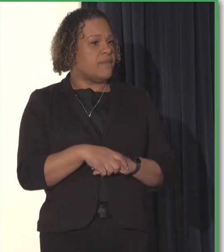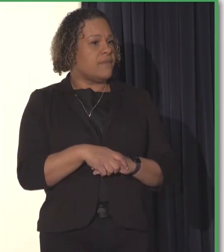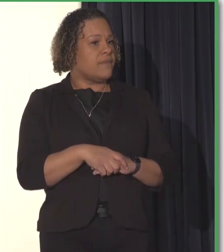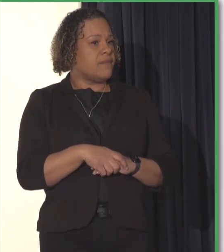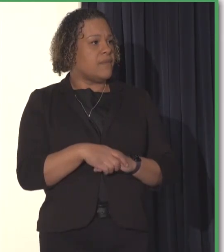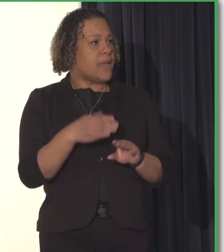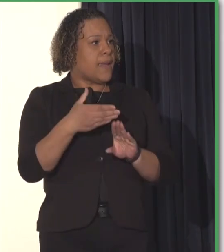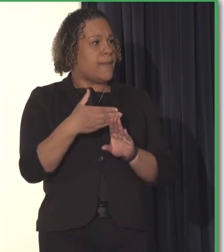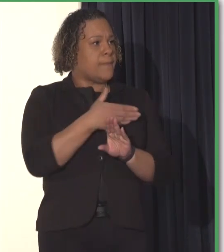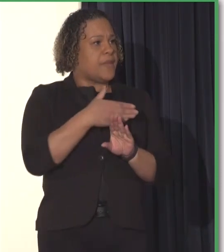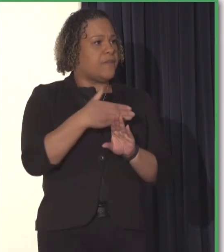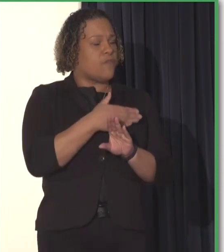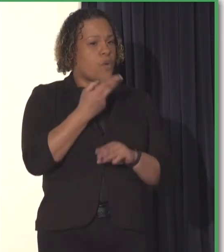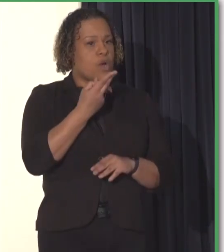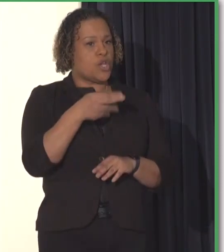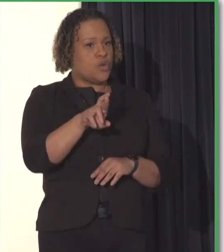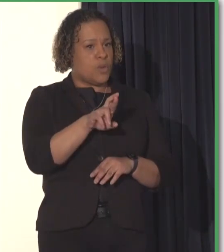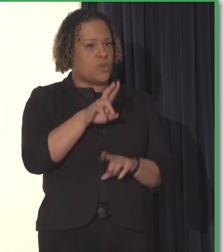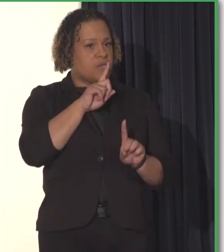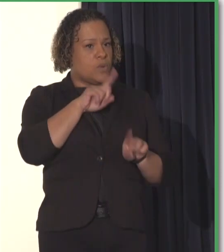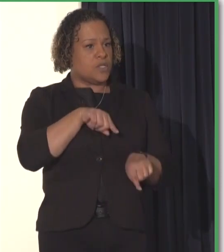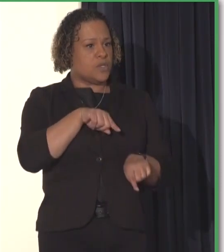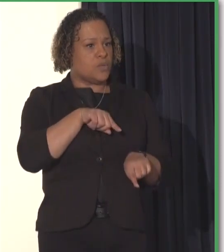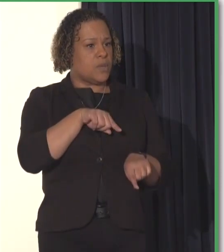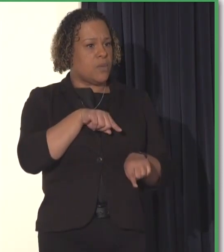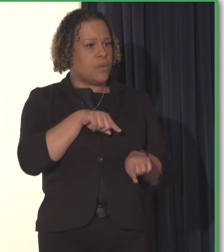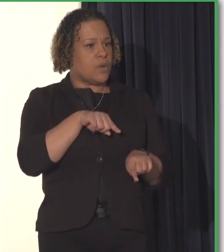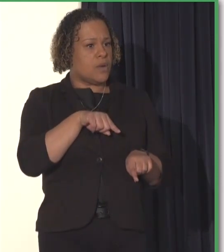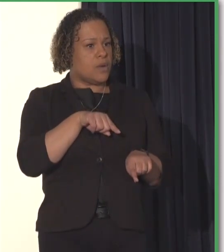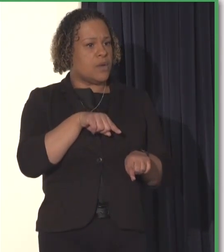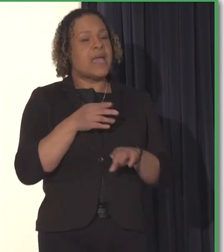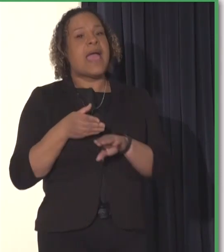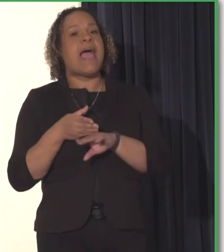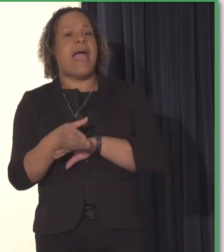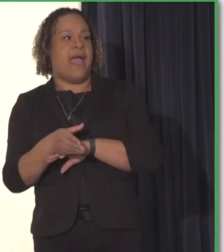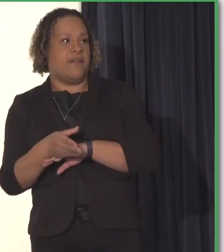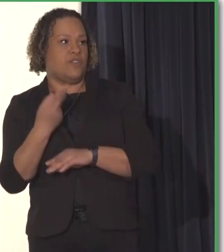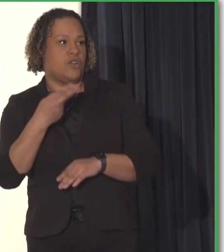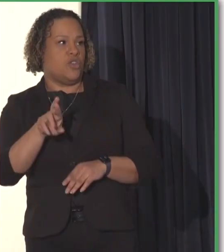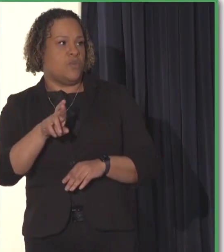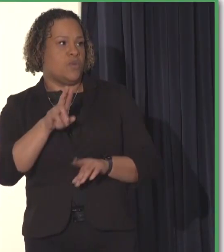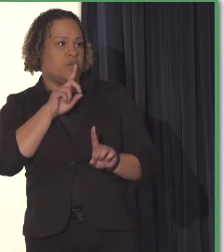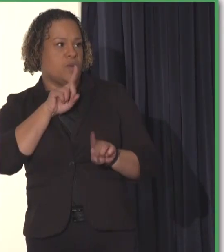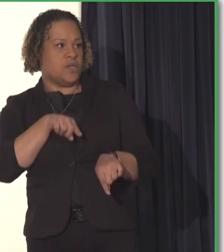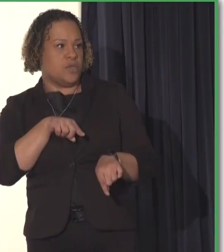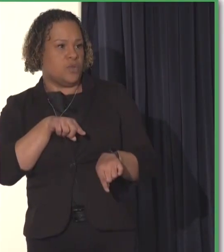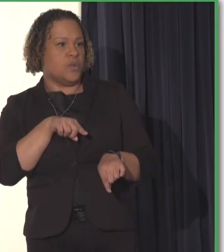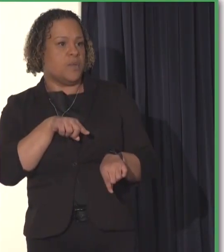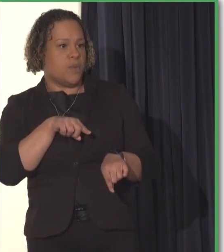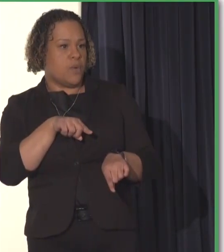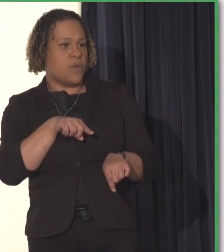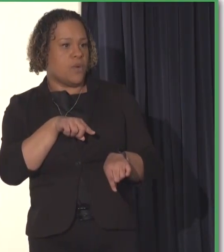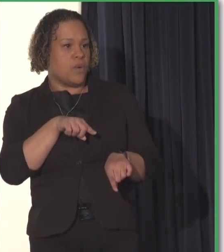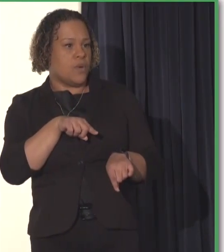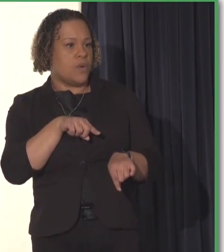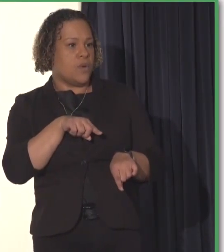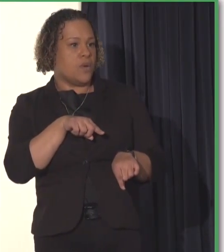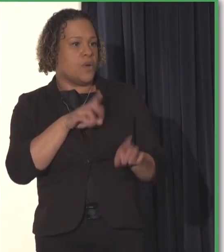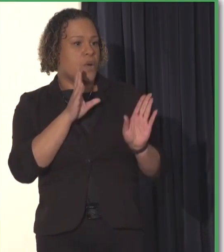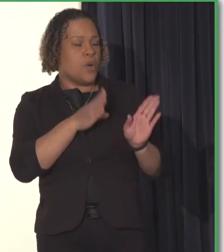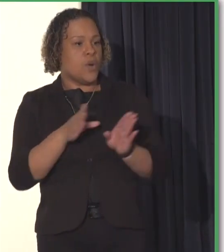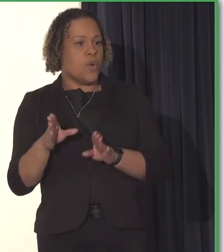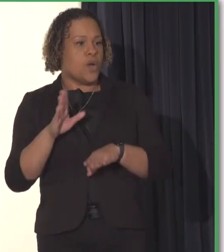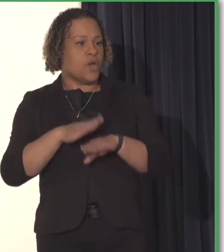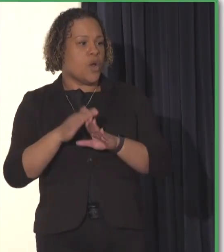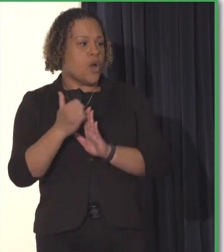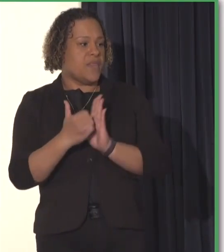right before the human resources report. It's right after. It's right Right after. after. In the order that was on the agenda. wait. It should be a